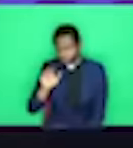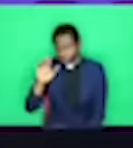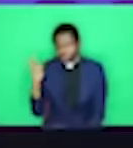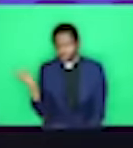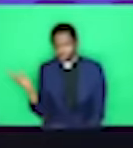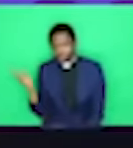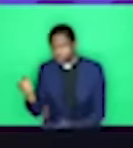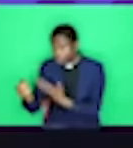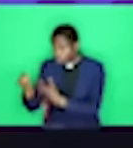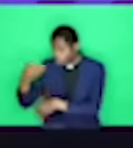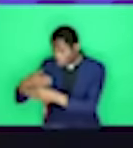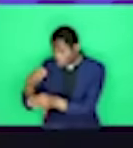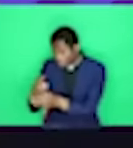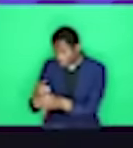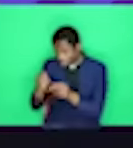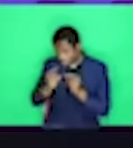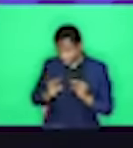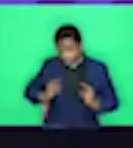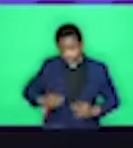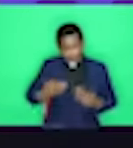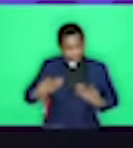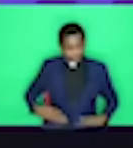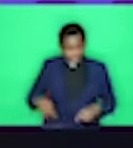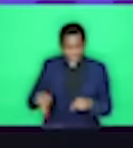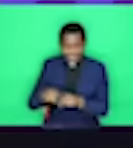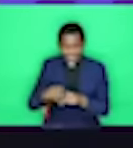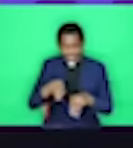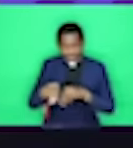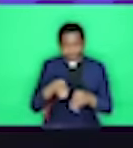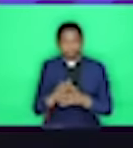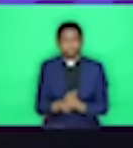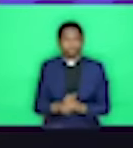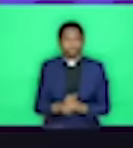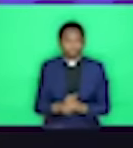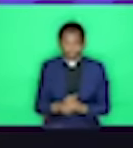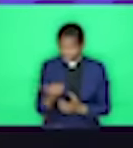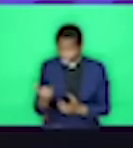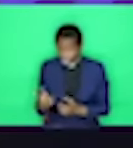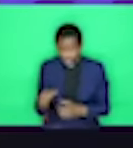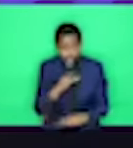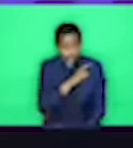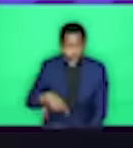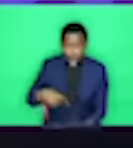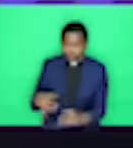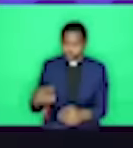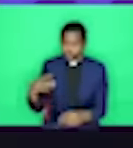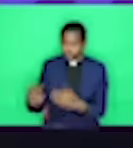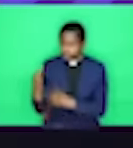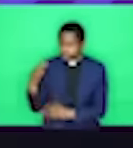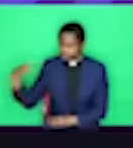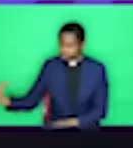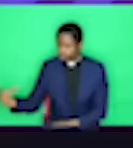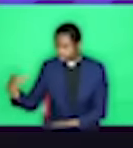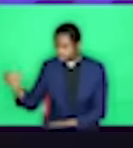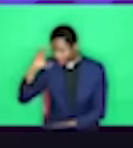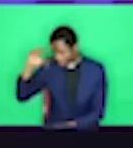God created human beings as managers. Now, the Lord God took the man and put him in the Garden of Eden